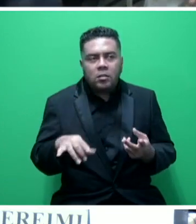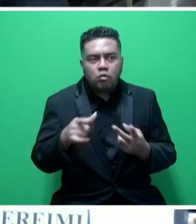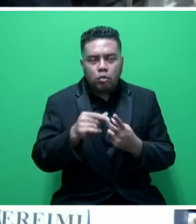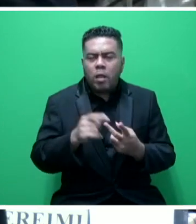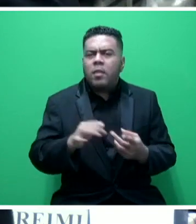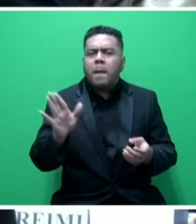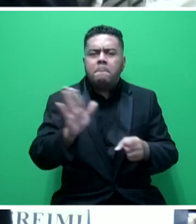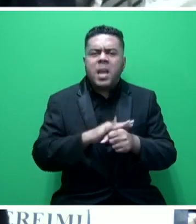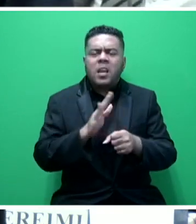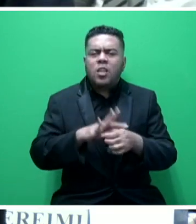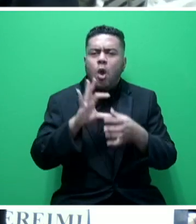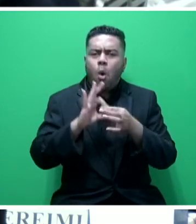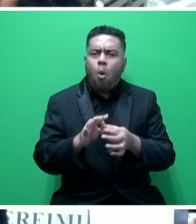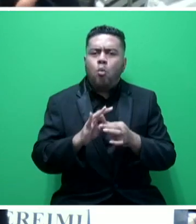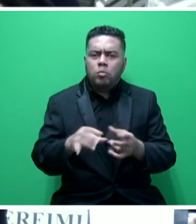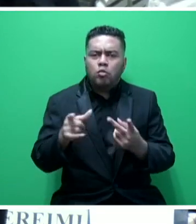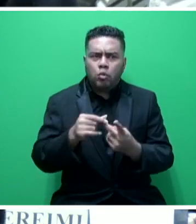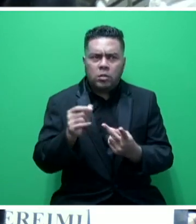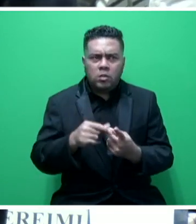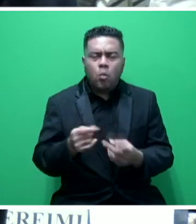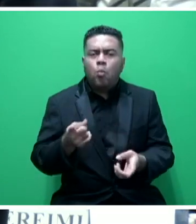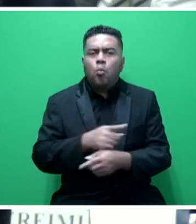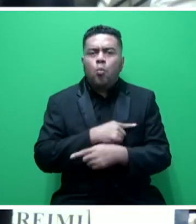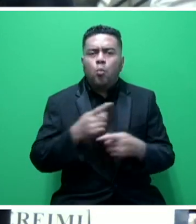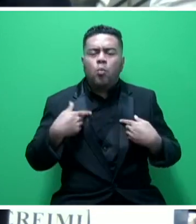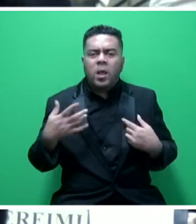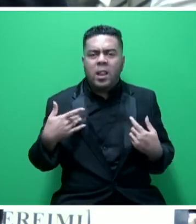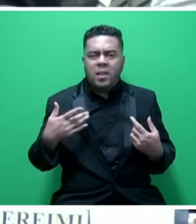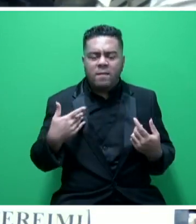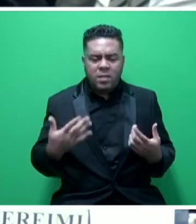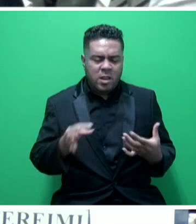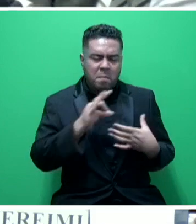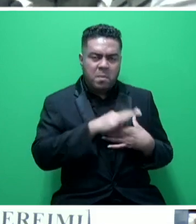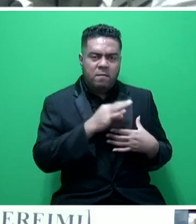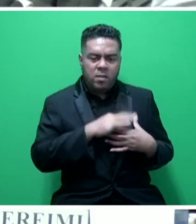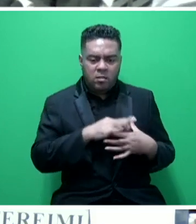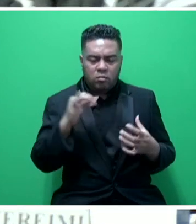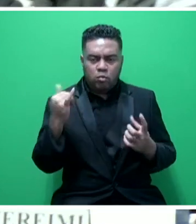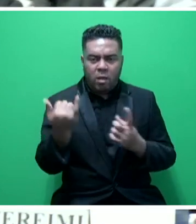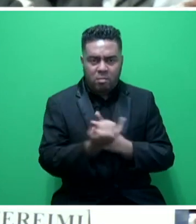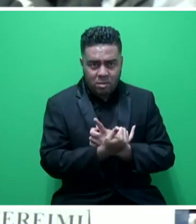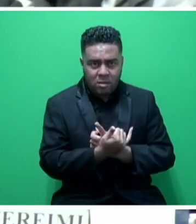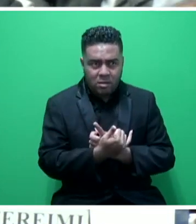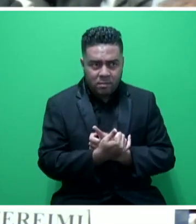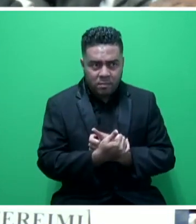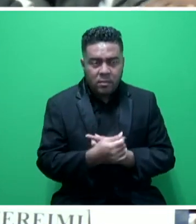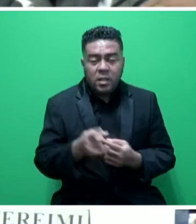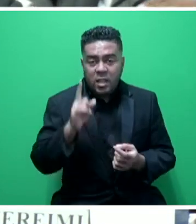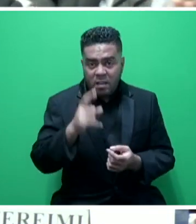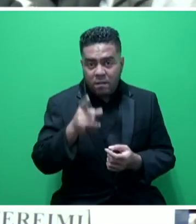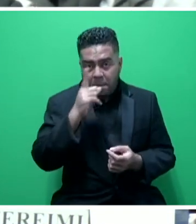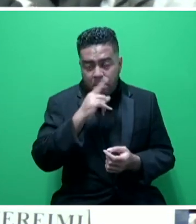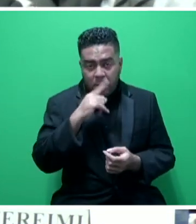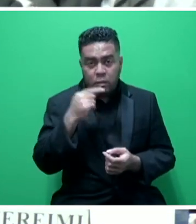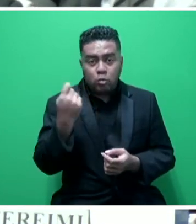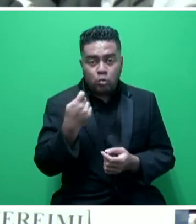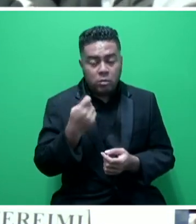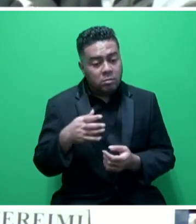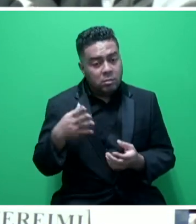free to make their own choices. We live in a benefit-oriented society, and if people so decide to